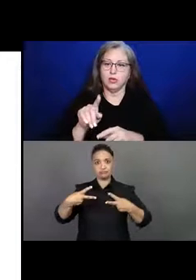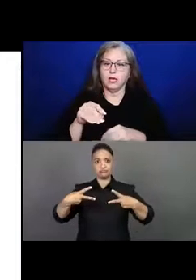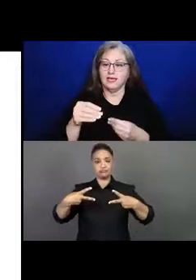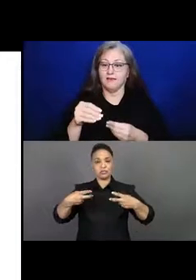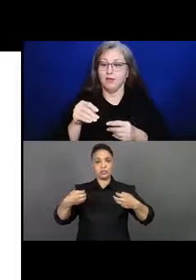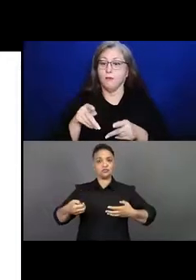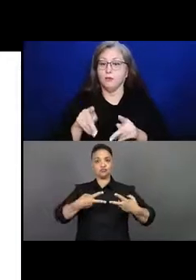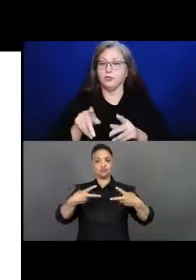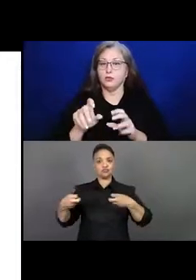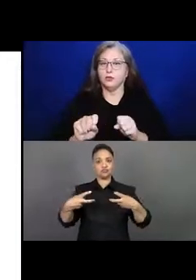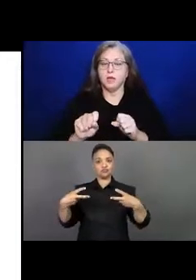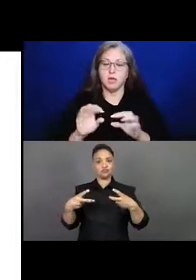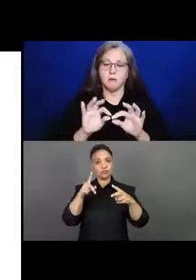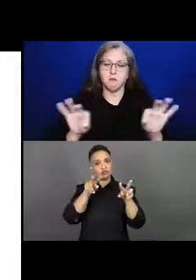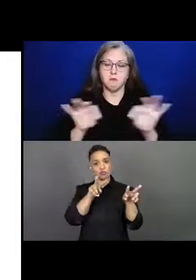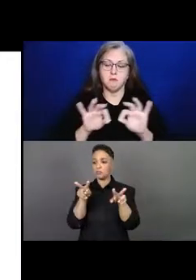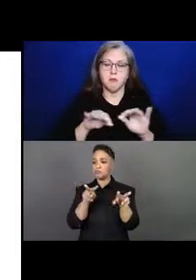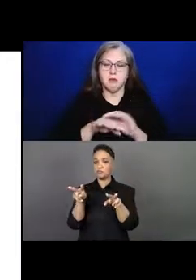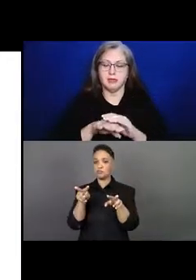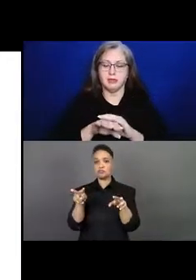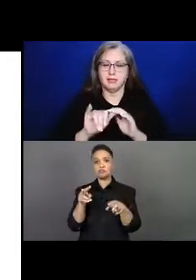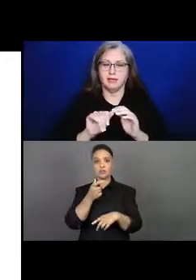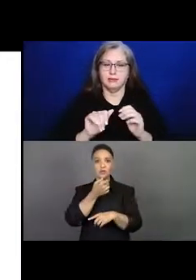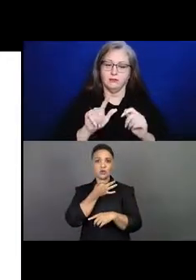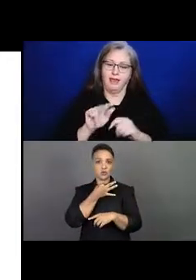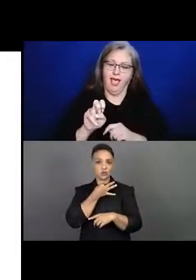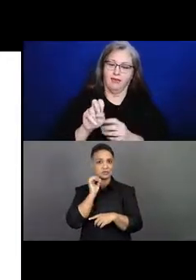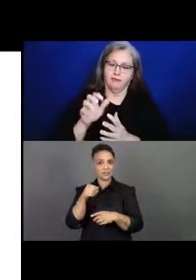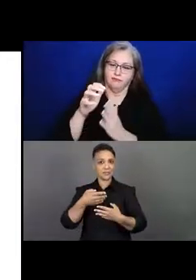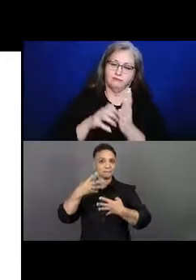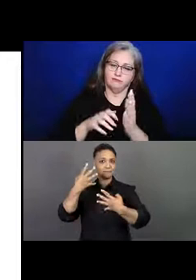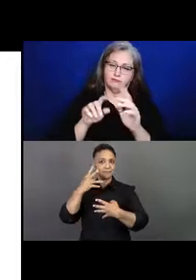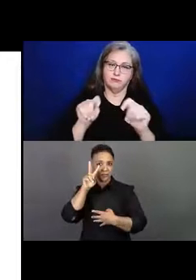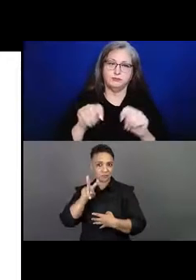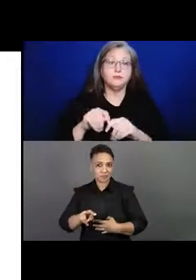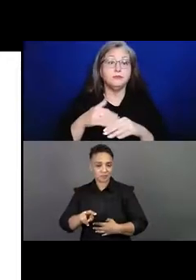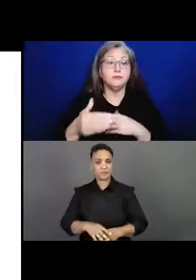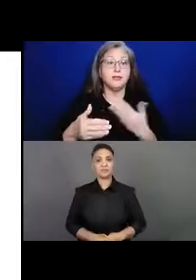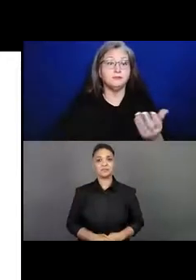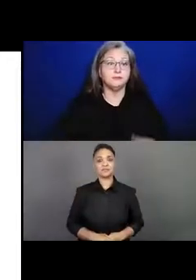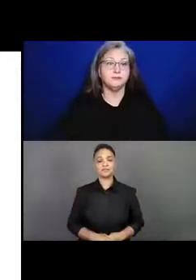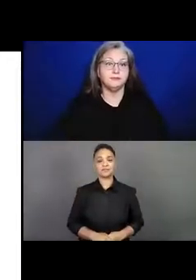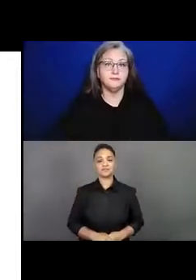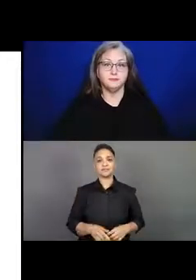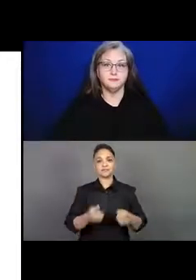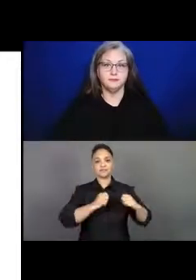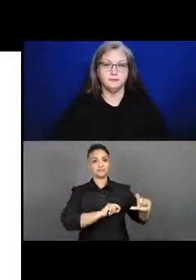to be able to access the live transcript. Next slide, please.